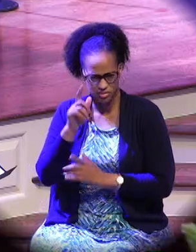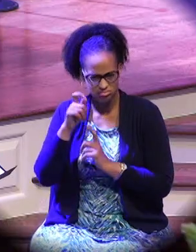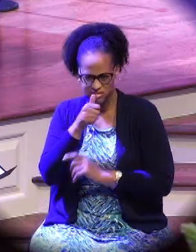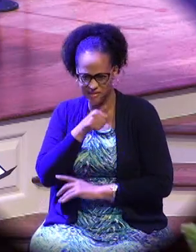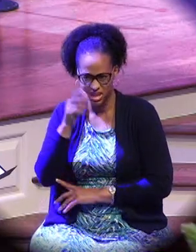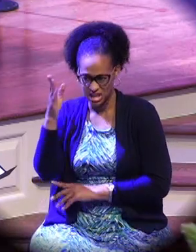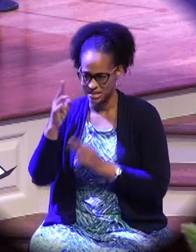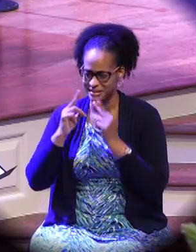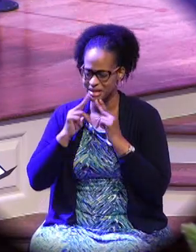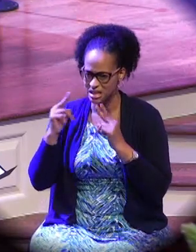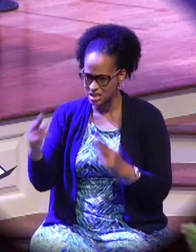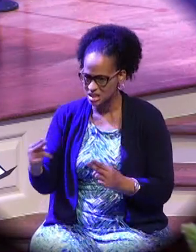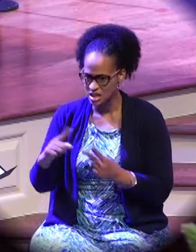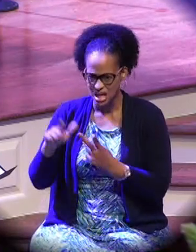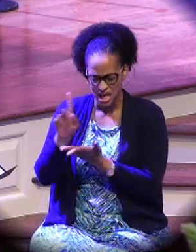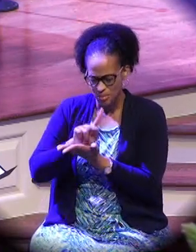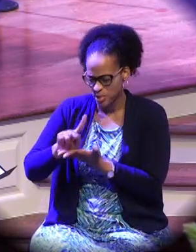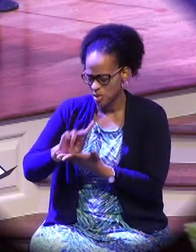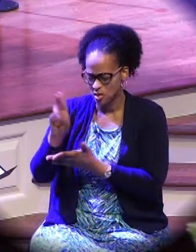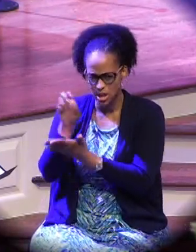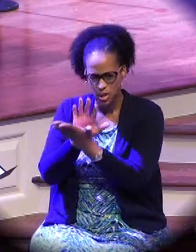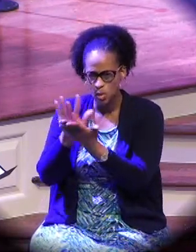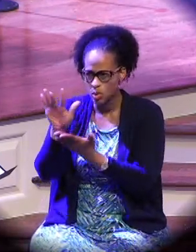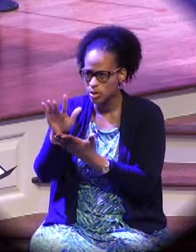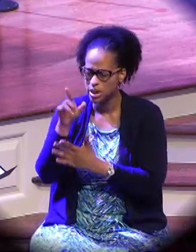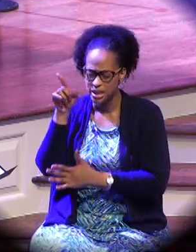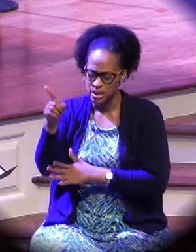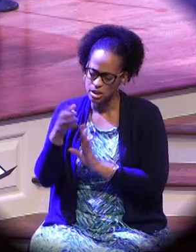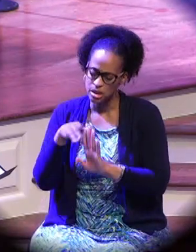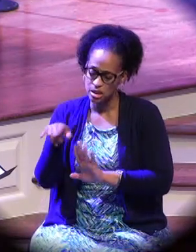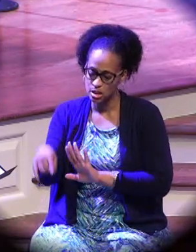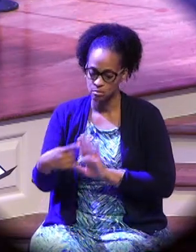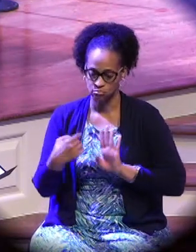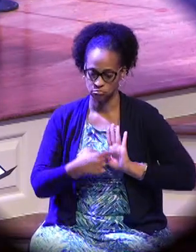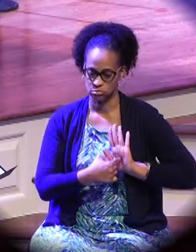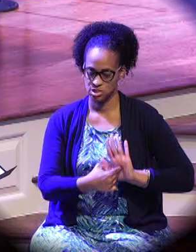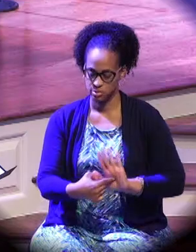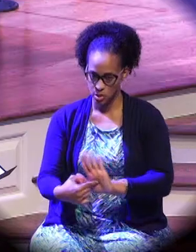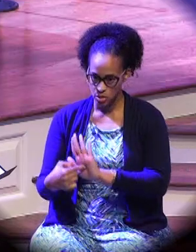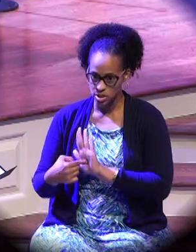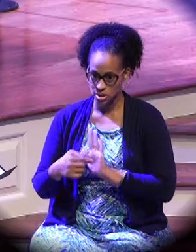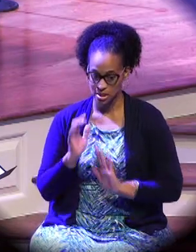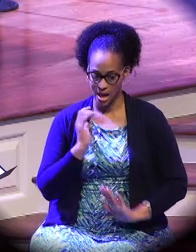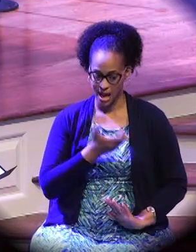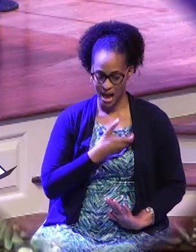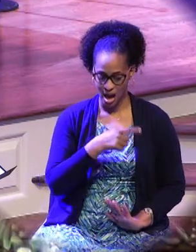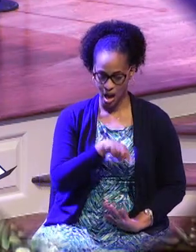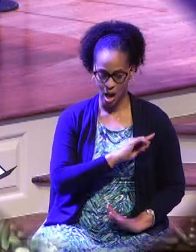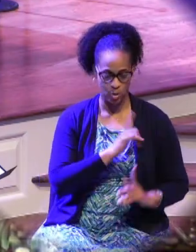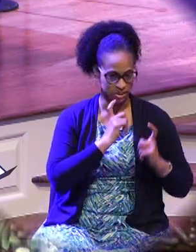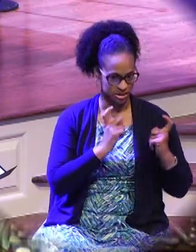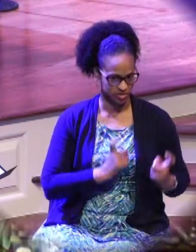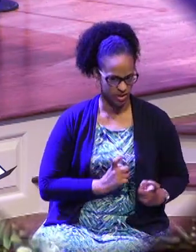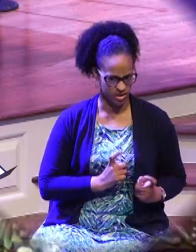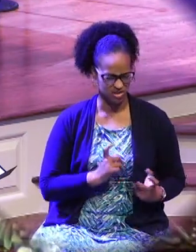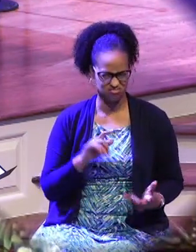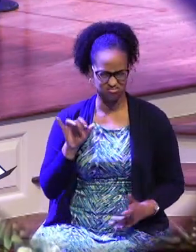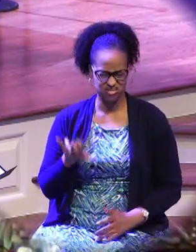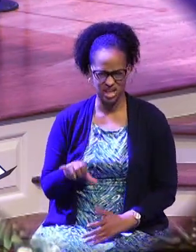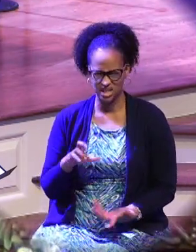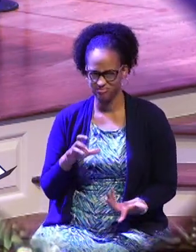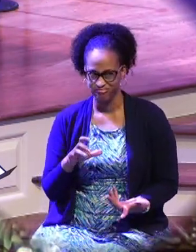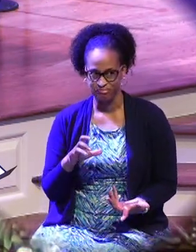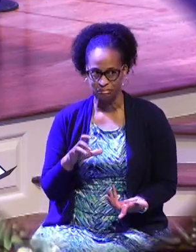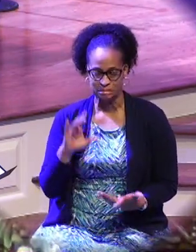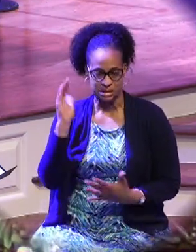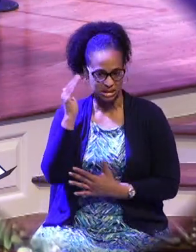is innocent and pure and holy, he exposes our sinfulness. Now that doesn't sound